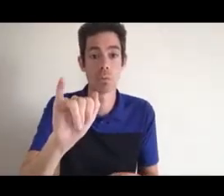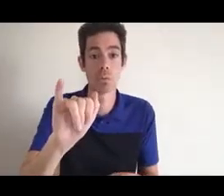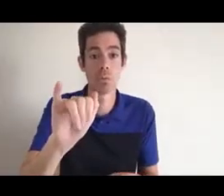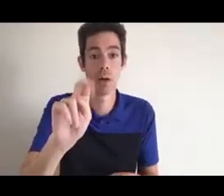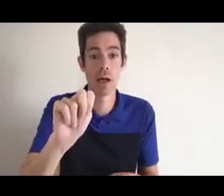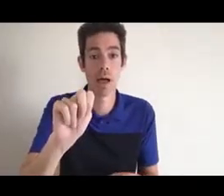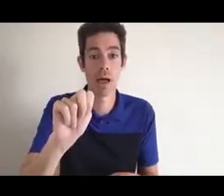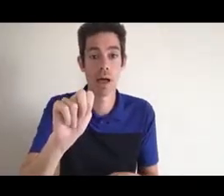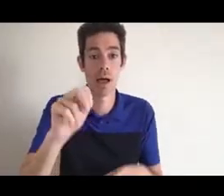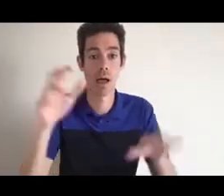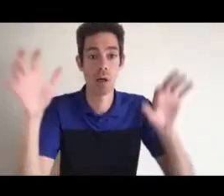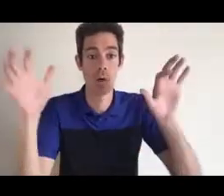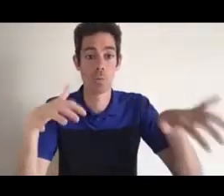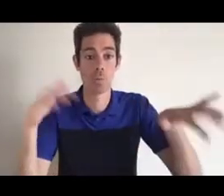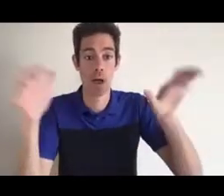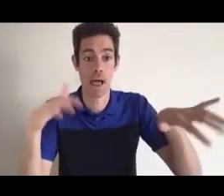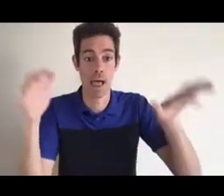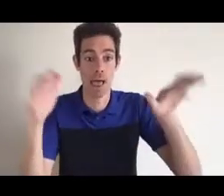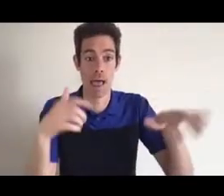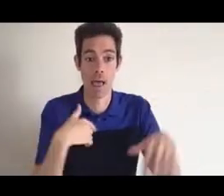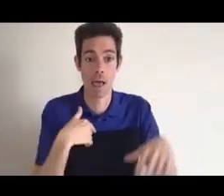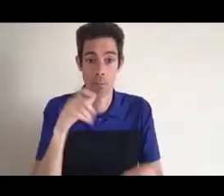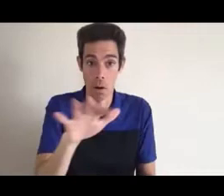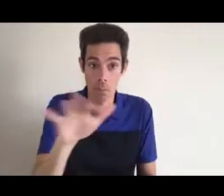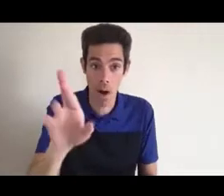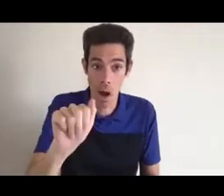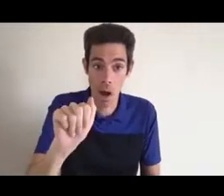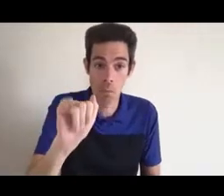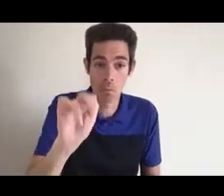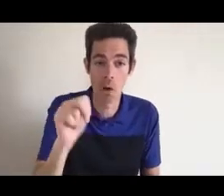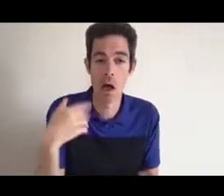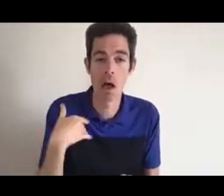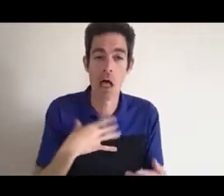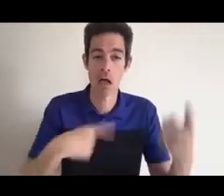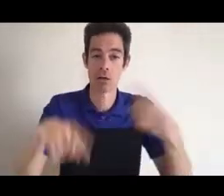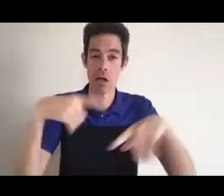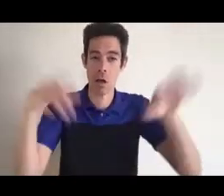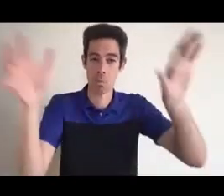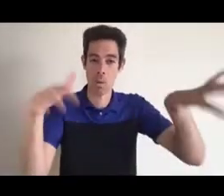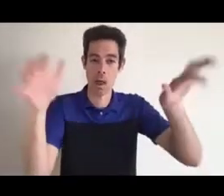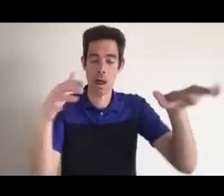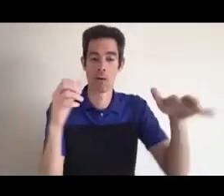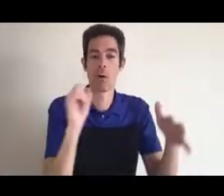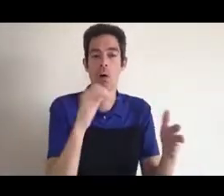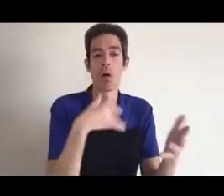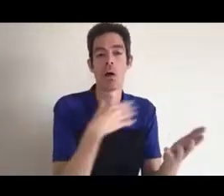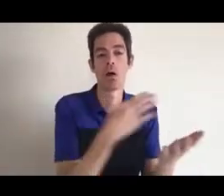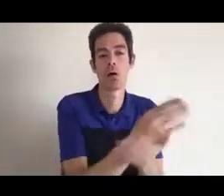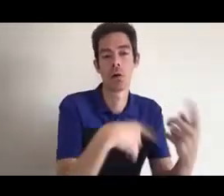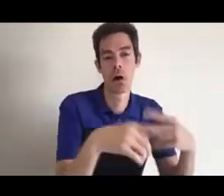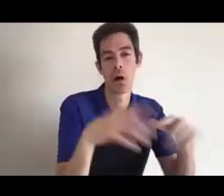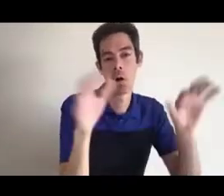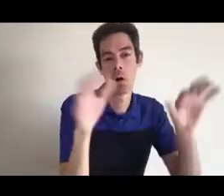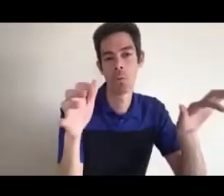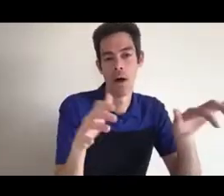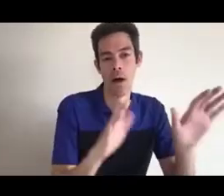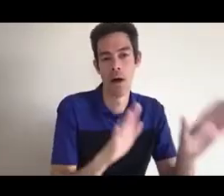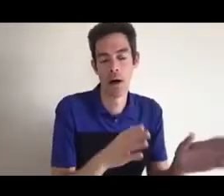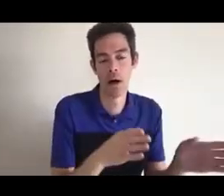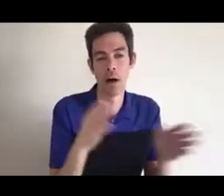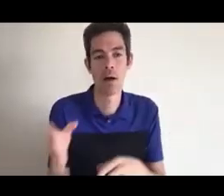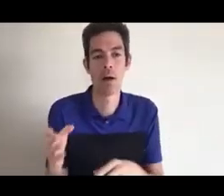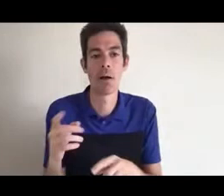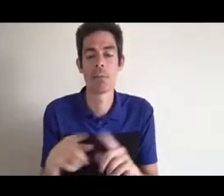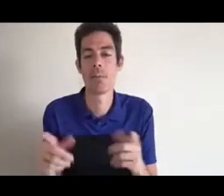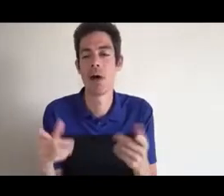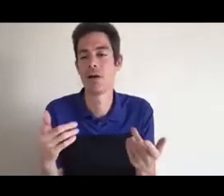thinking of rain, R-A-I-N, I don't have to spell rain. I can sign rain. So I